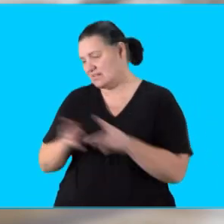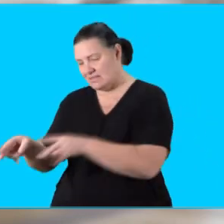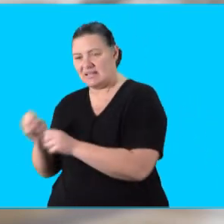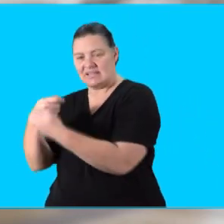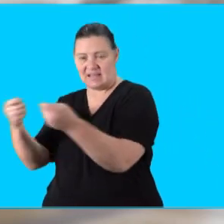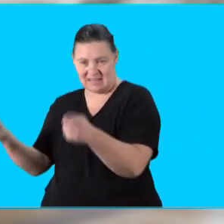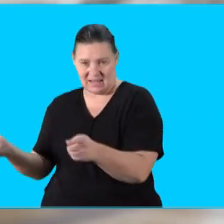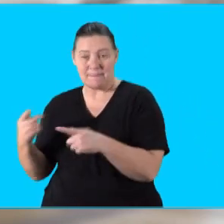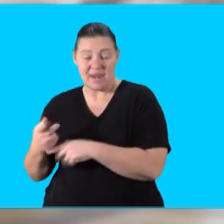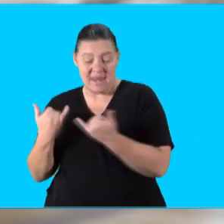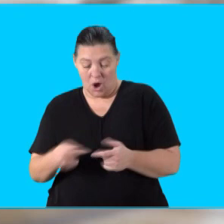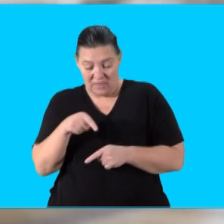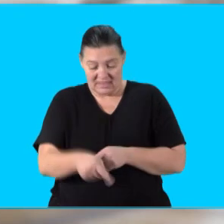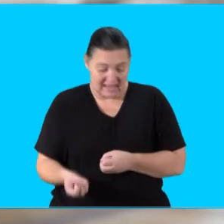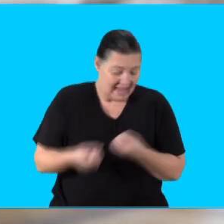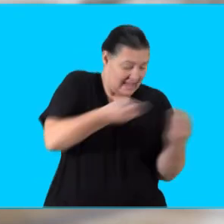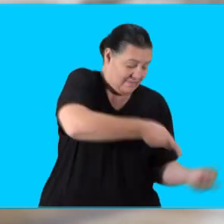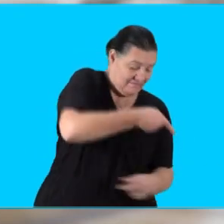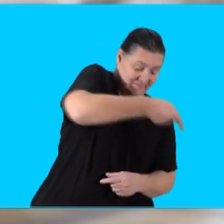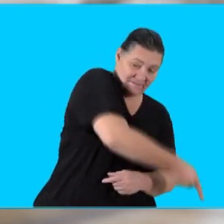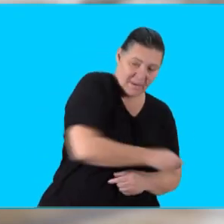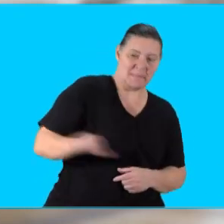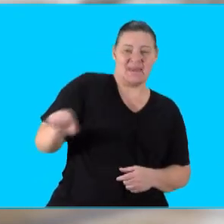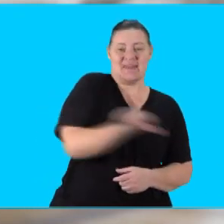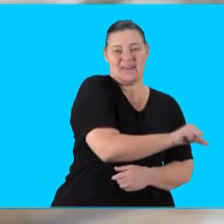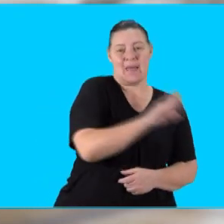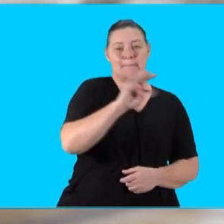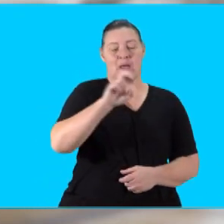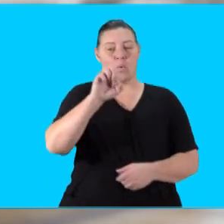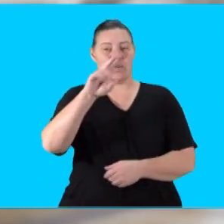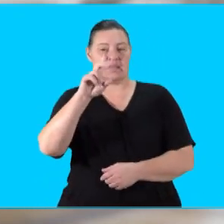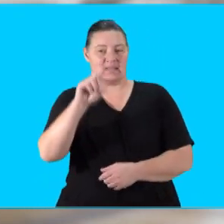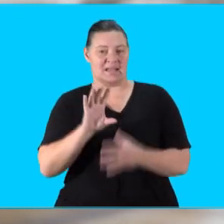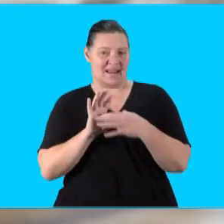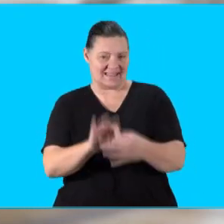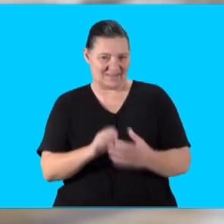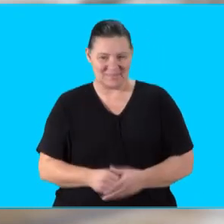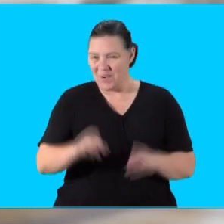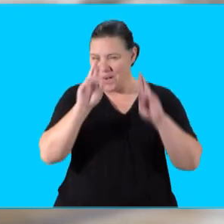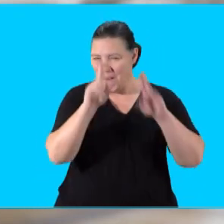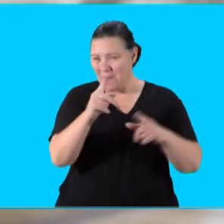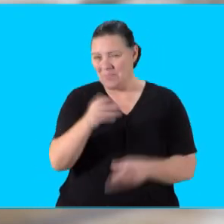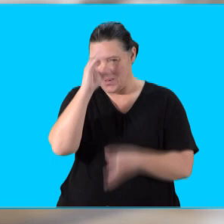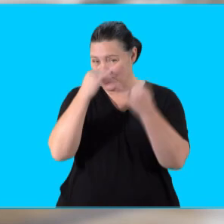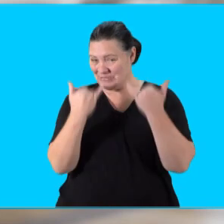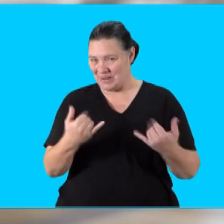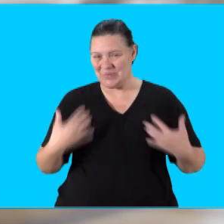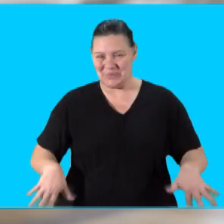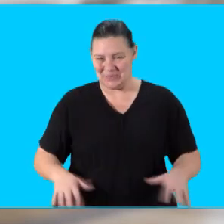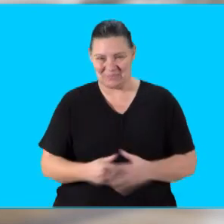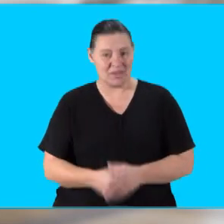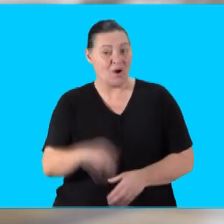would be the backward link. Now, I hope and wish that today's lesson was fruitful.